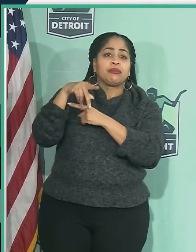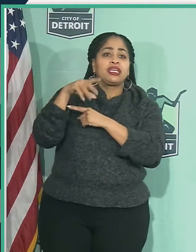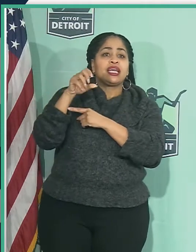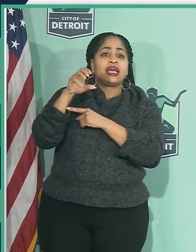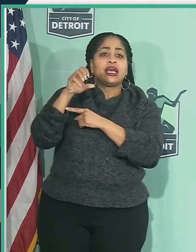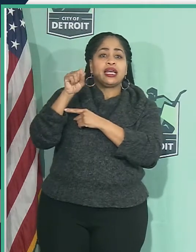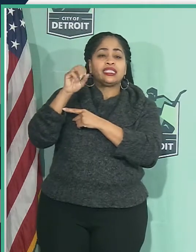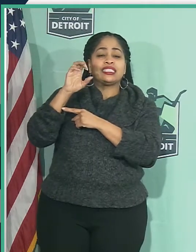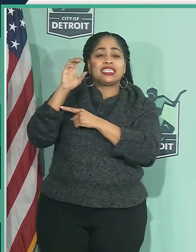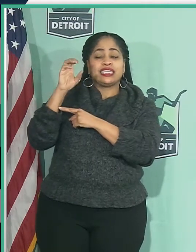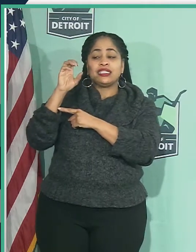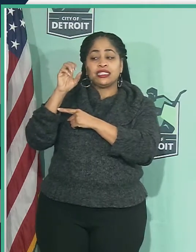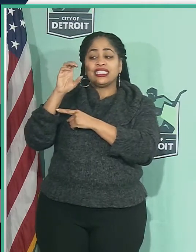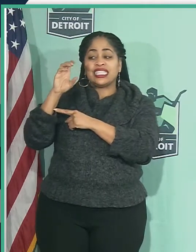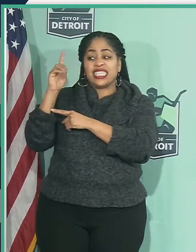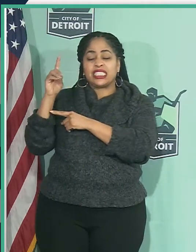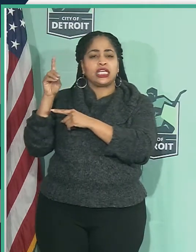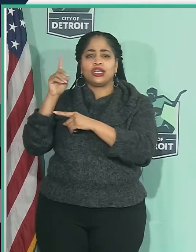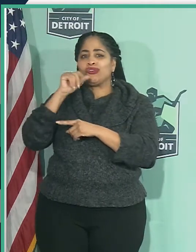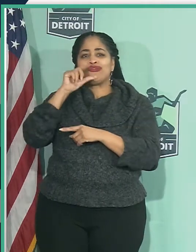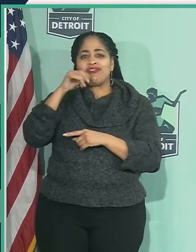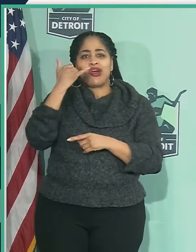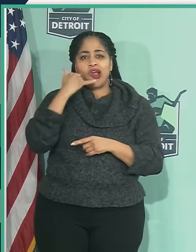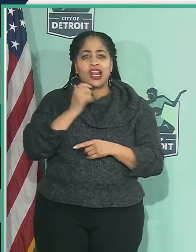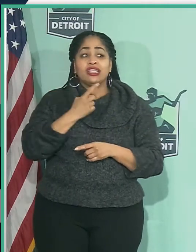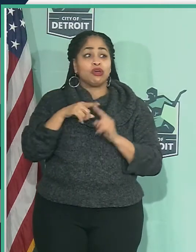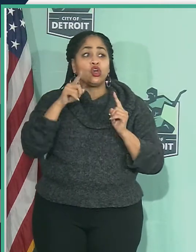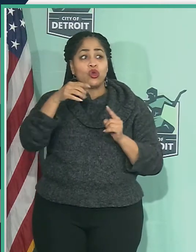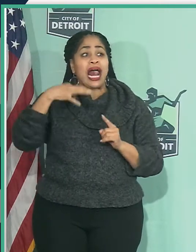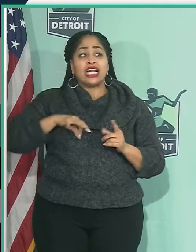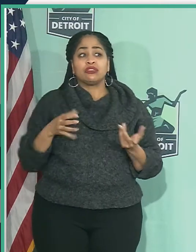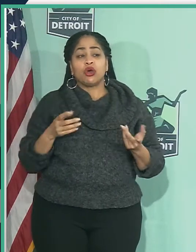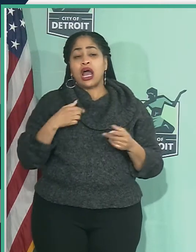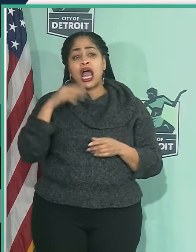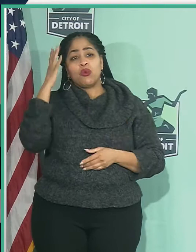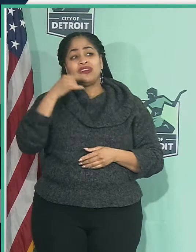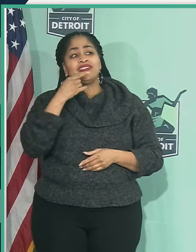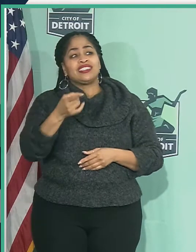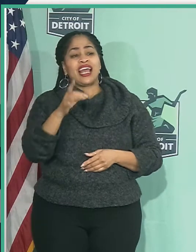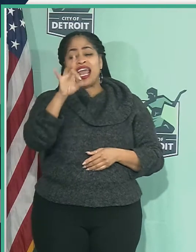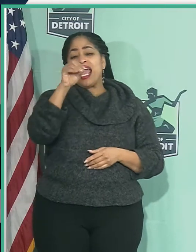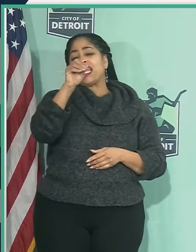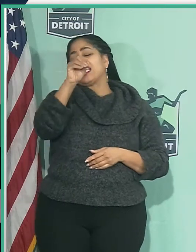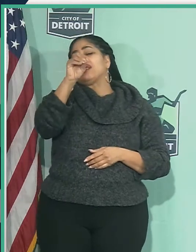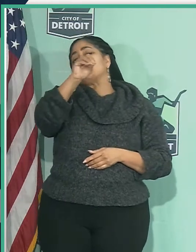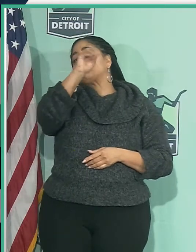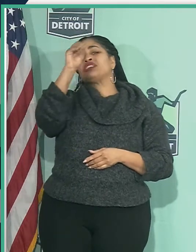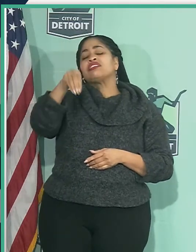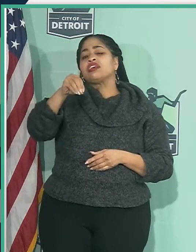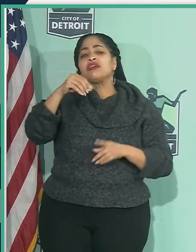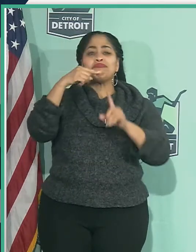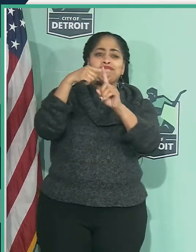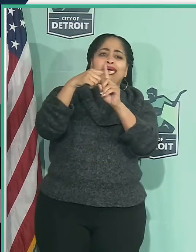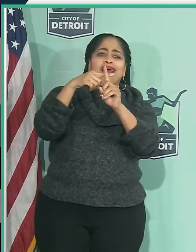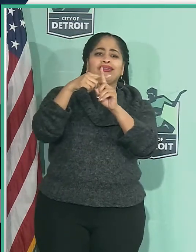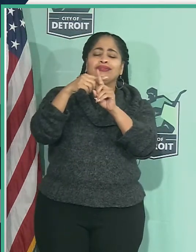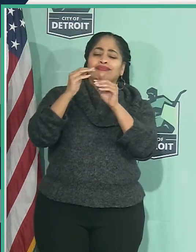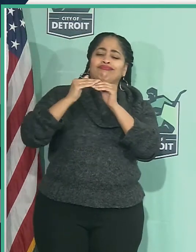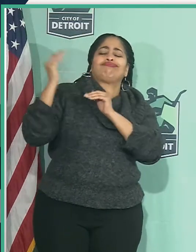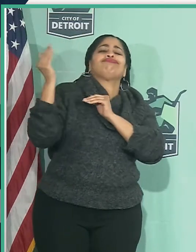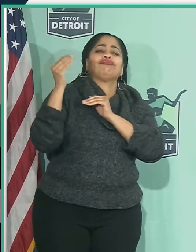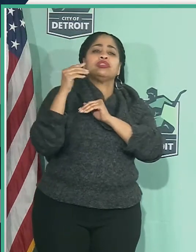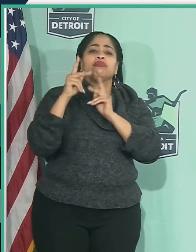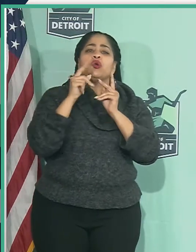need to call us, but you are also eligible. But I would say that 80% plus of the folks we booked